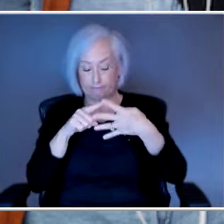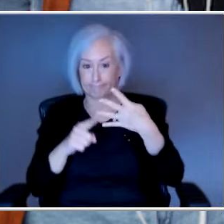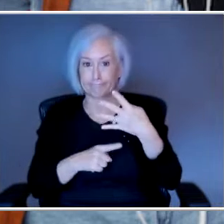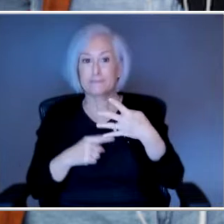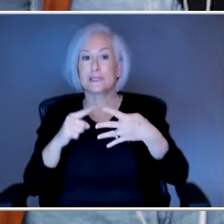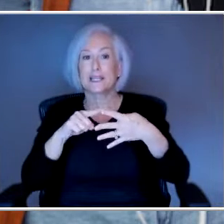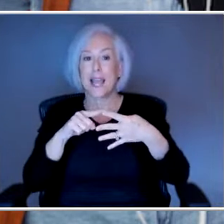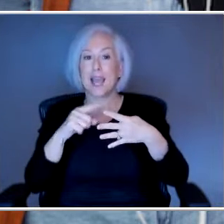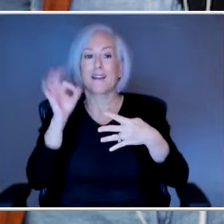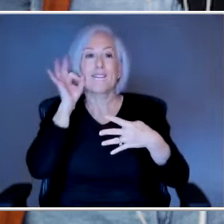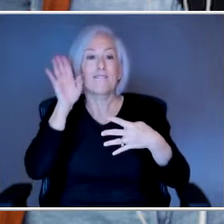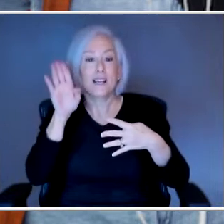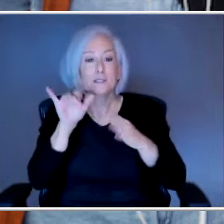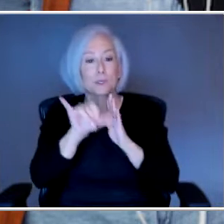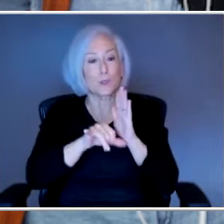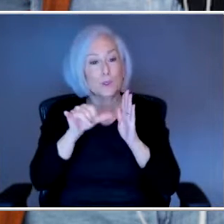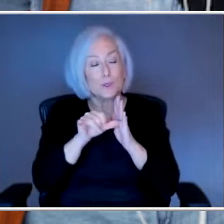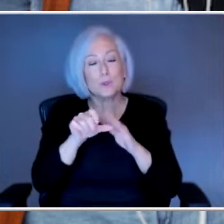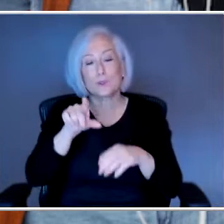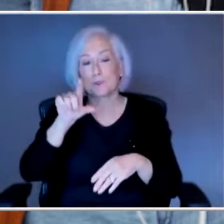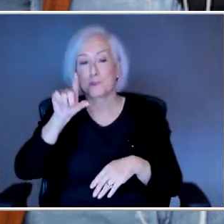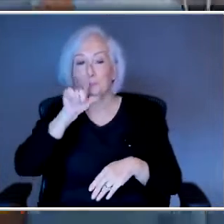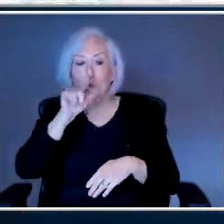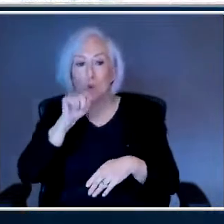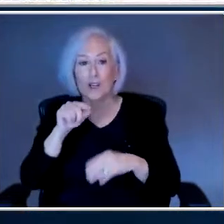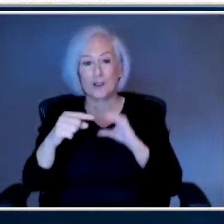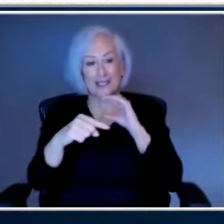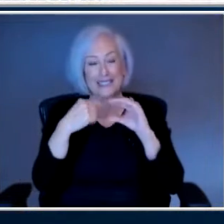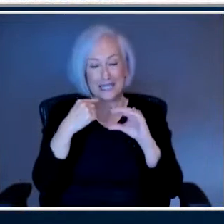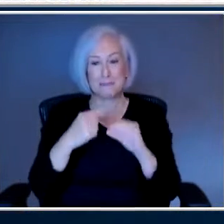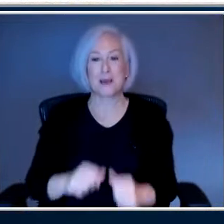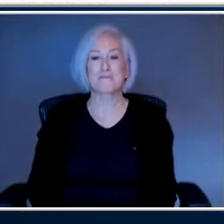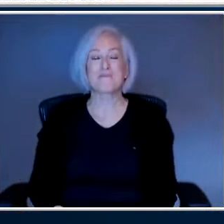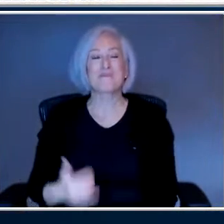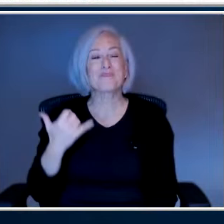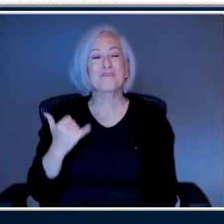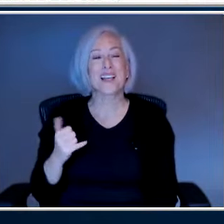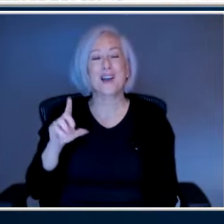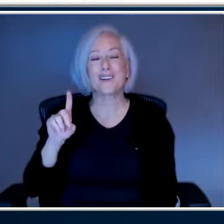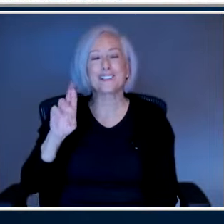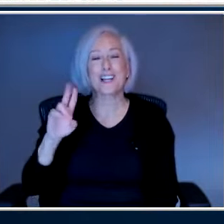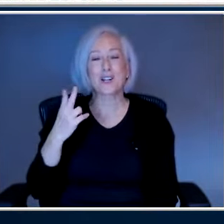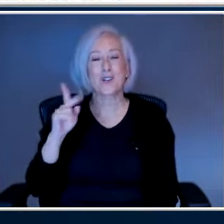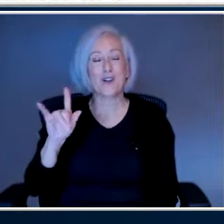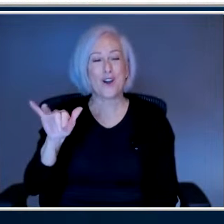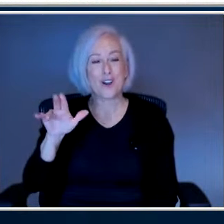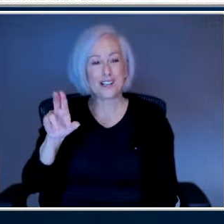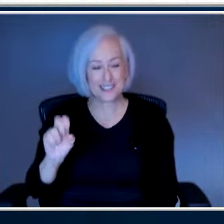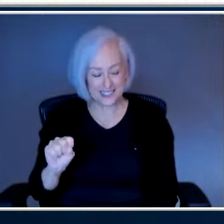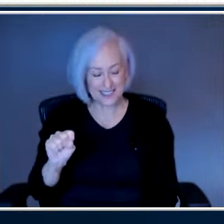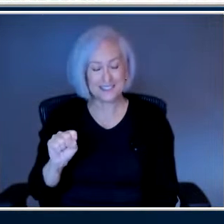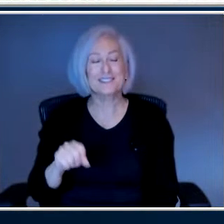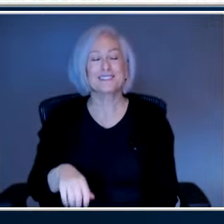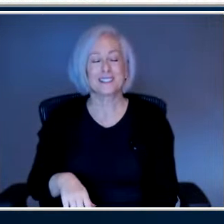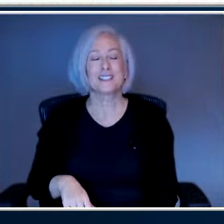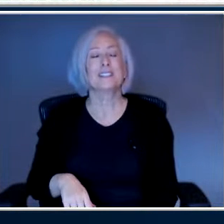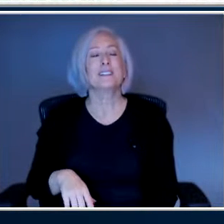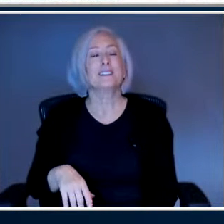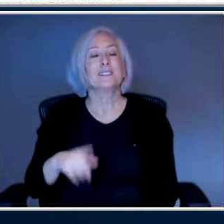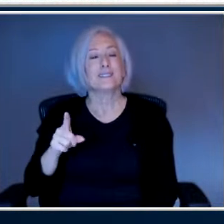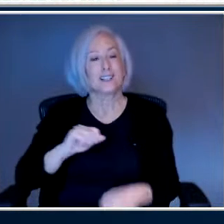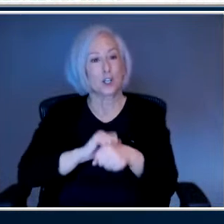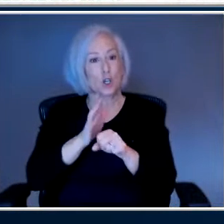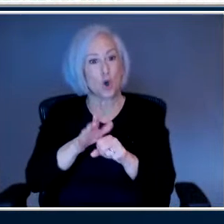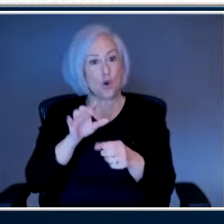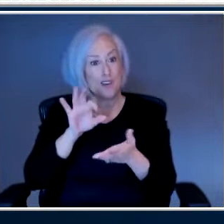Network. Information is right there on your screen. Let's get a check with Dr. Dana Hawkinson, Medical Director of Infection Prevention and Control. COVID count down a little this